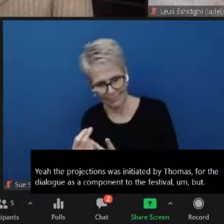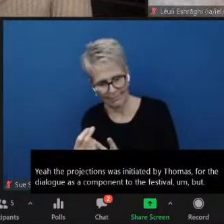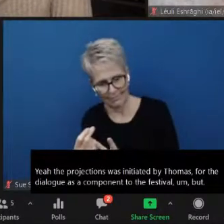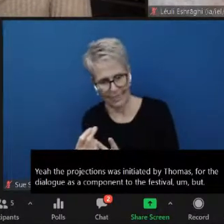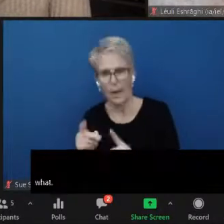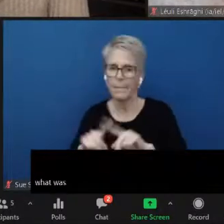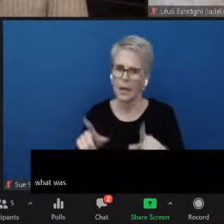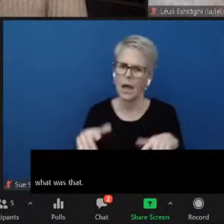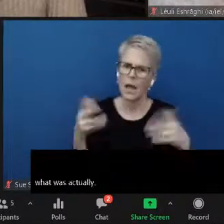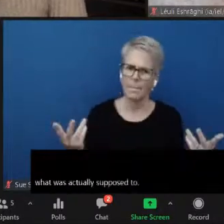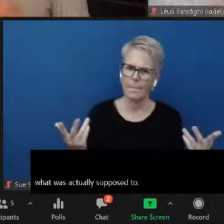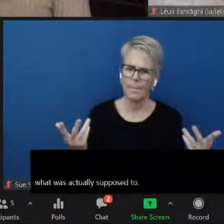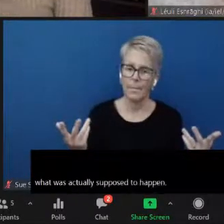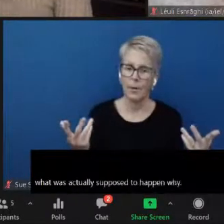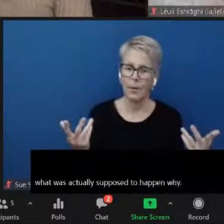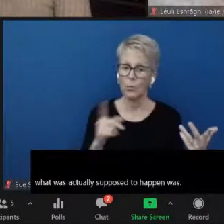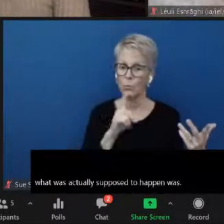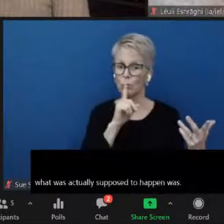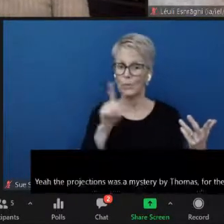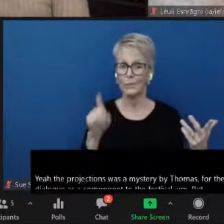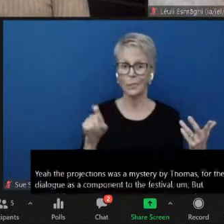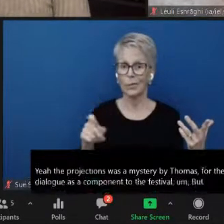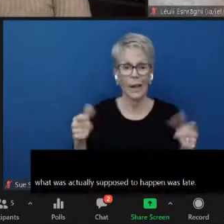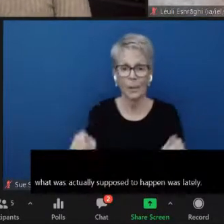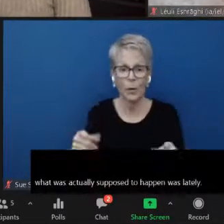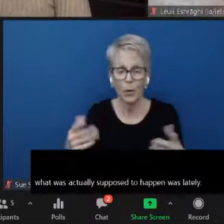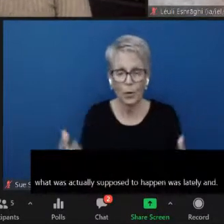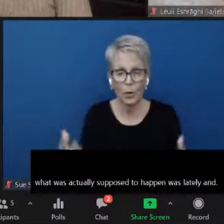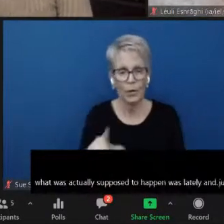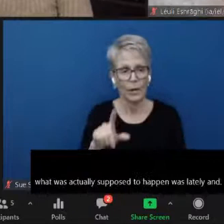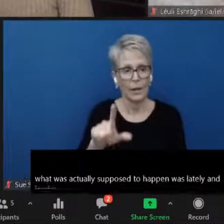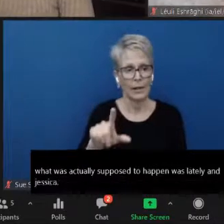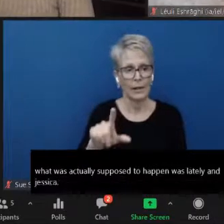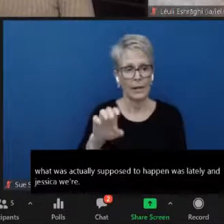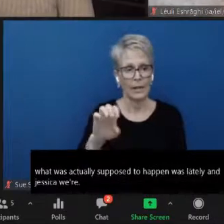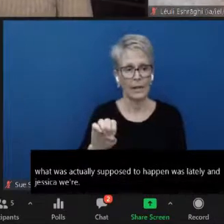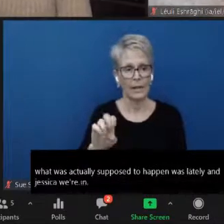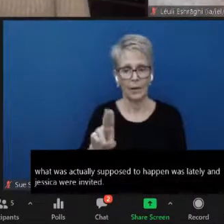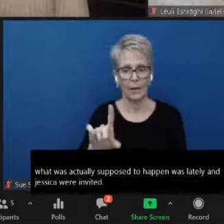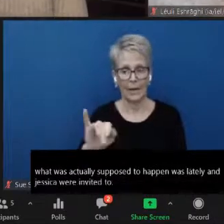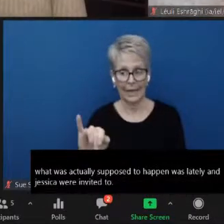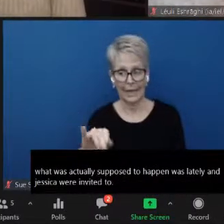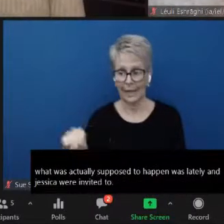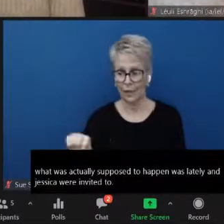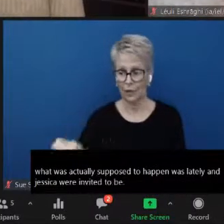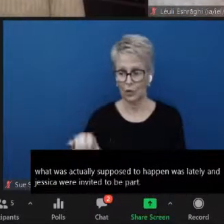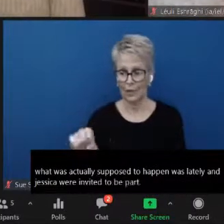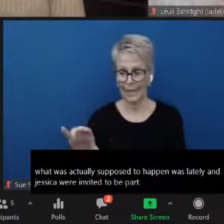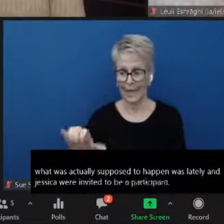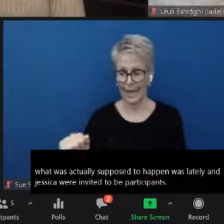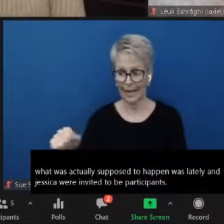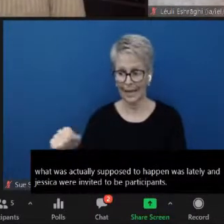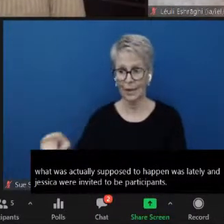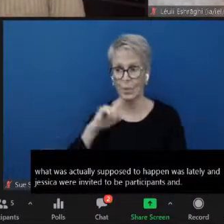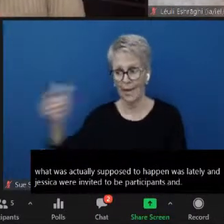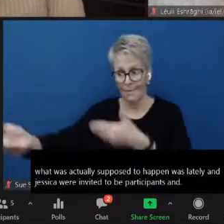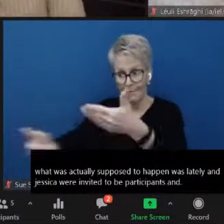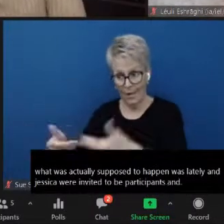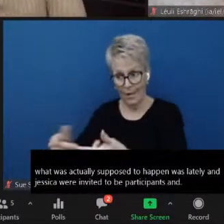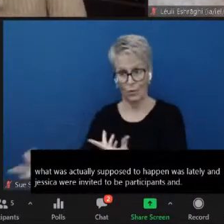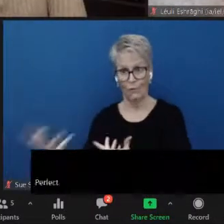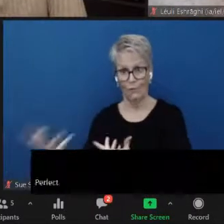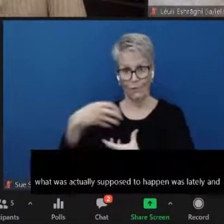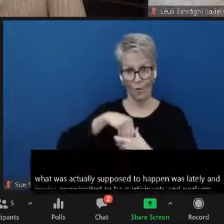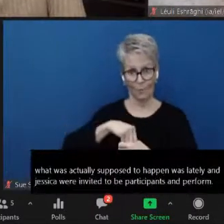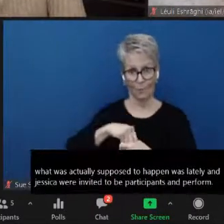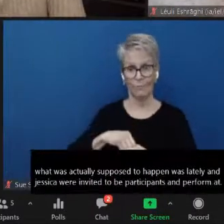What was actually supposed to happen was Léuli and Jessica were invited to be participants and